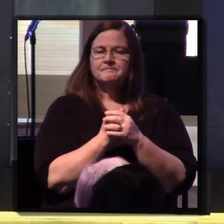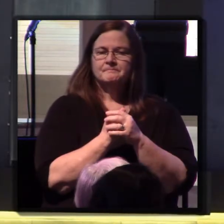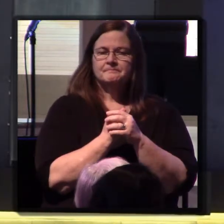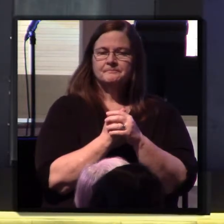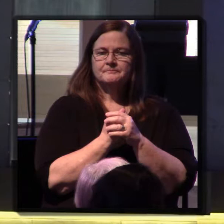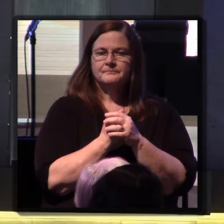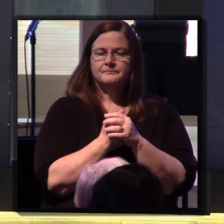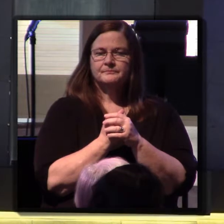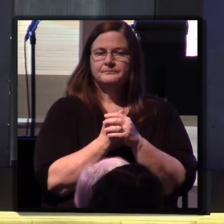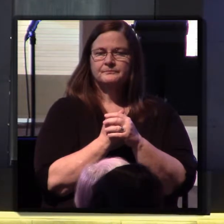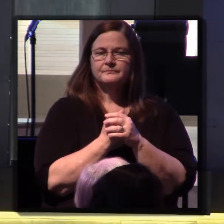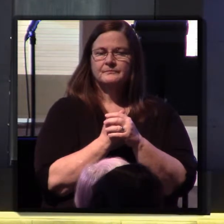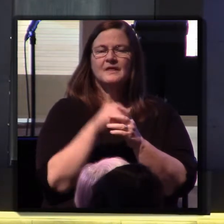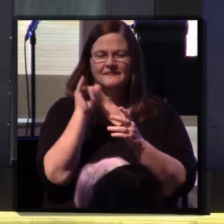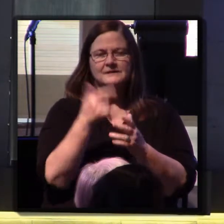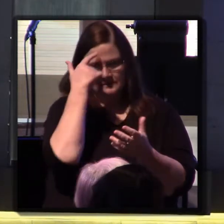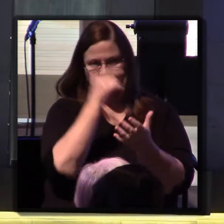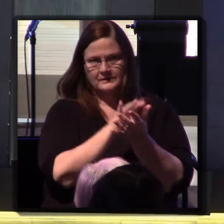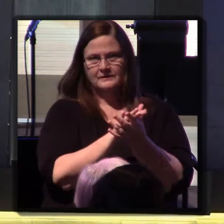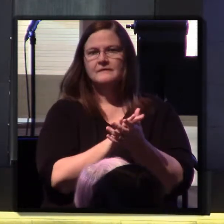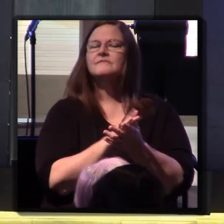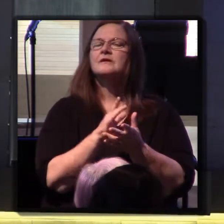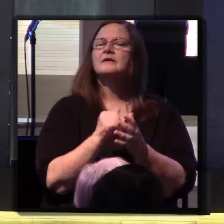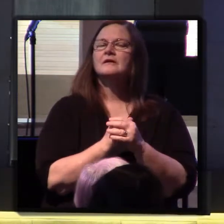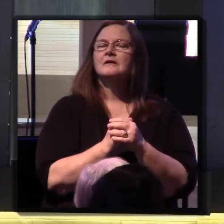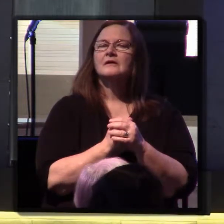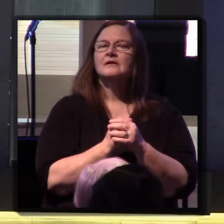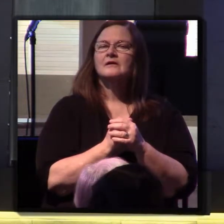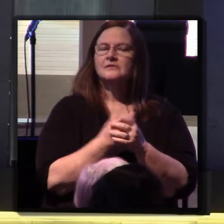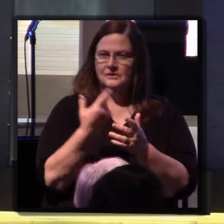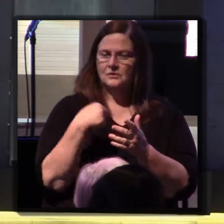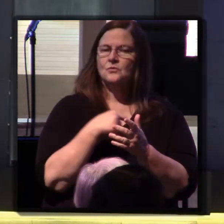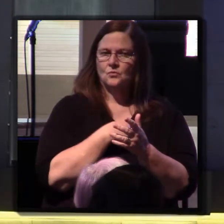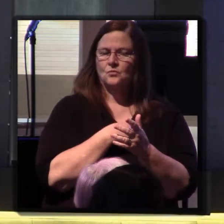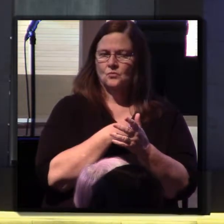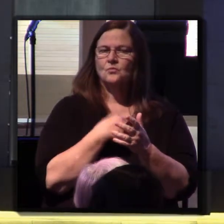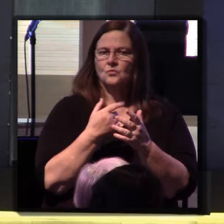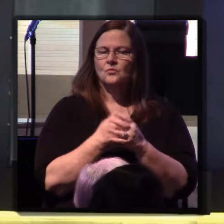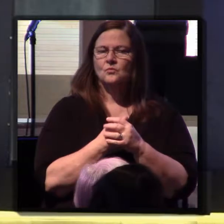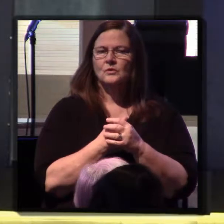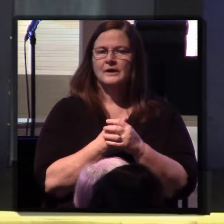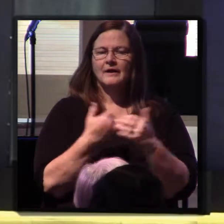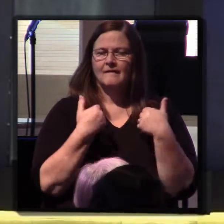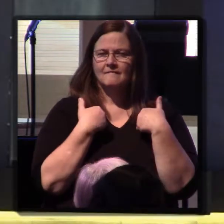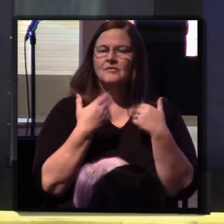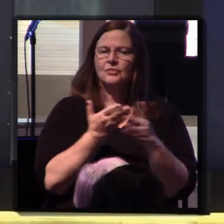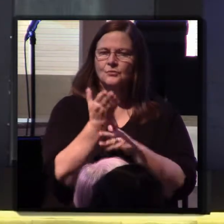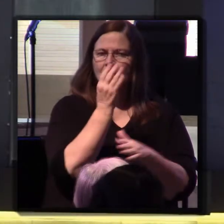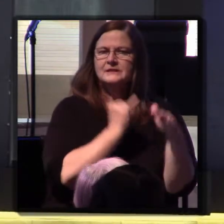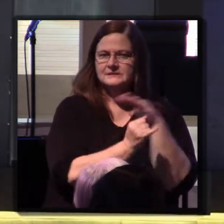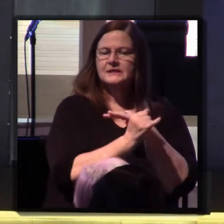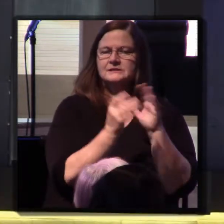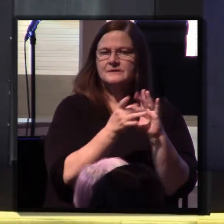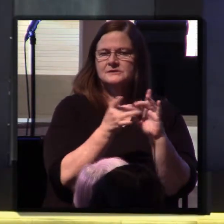the person of Messiah. And so that is the belief that to which we are called